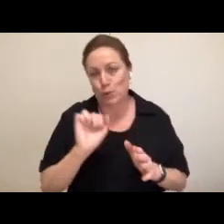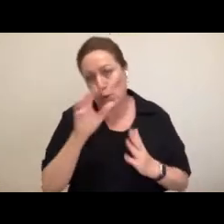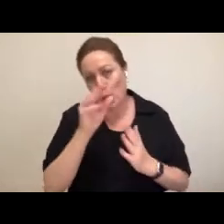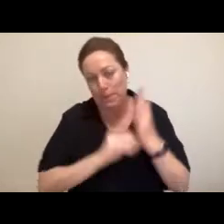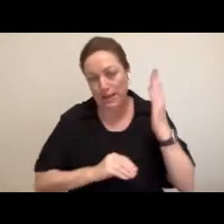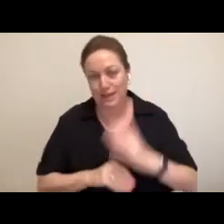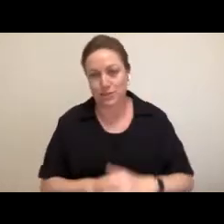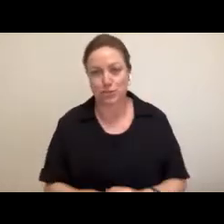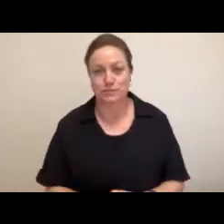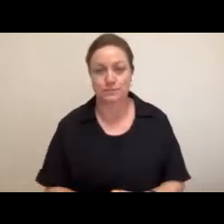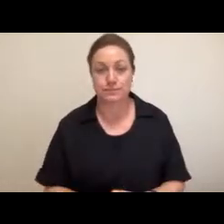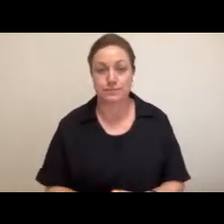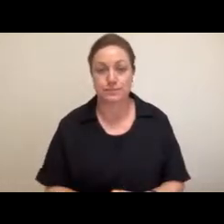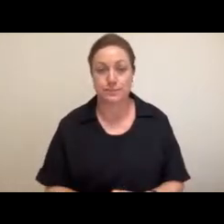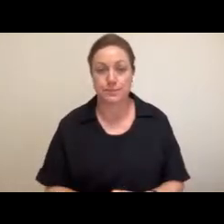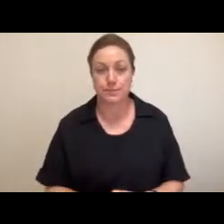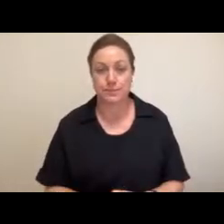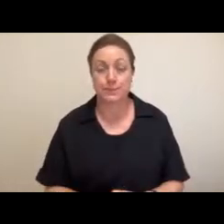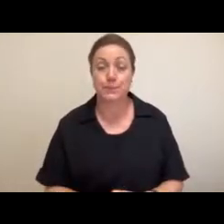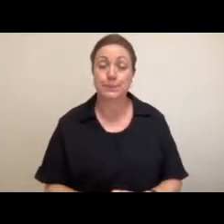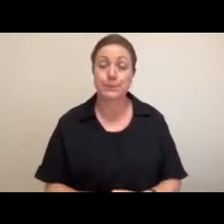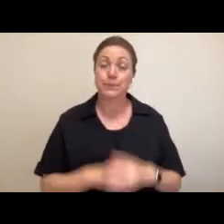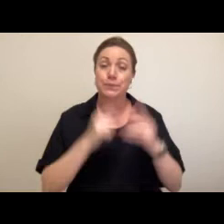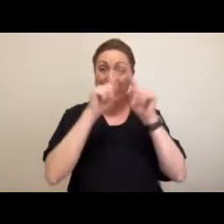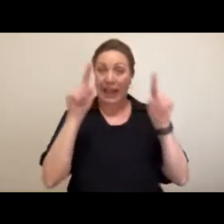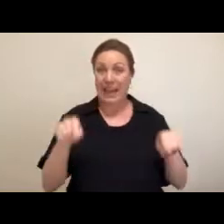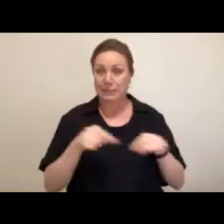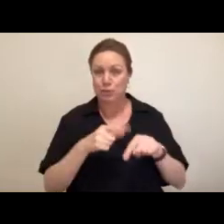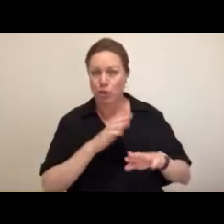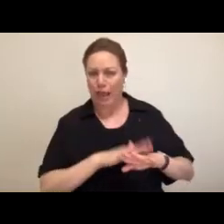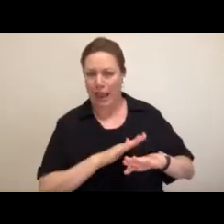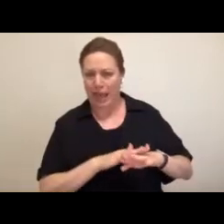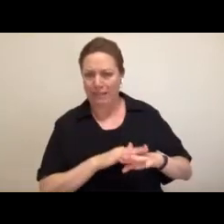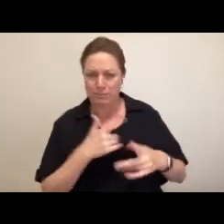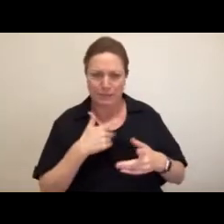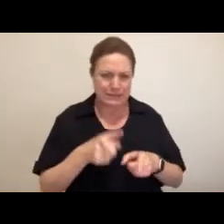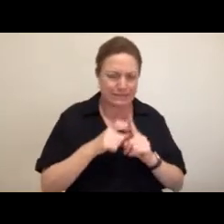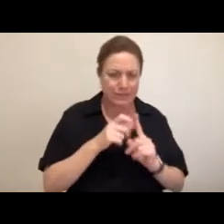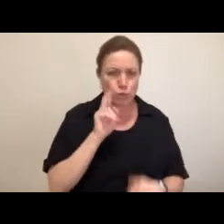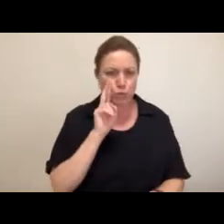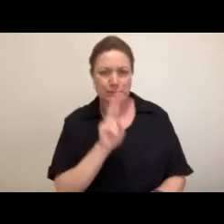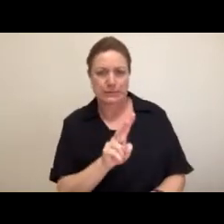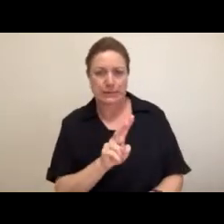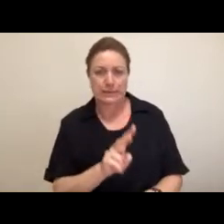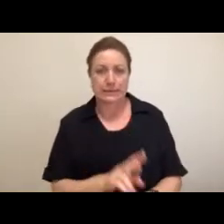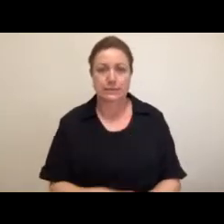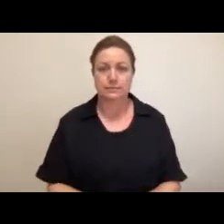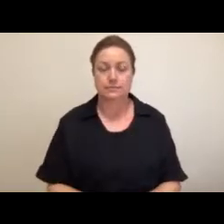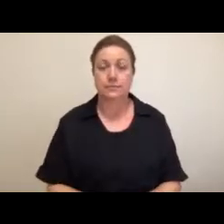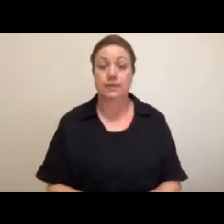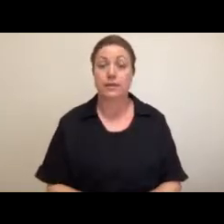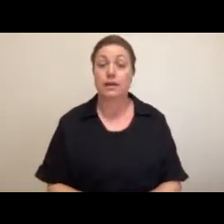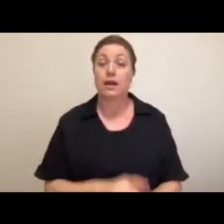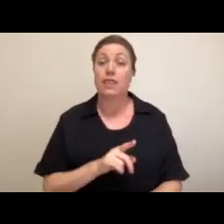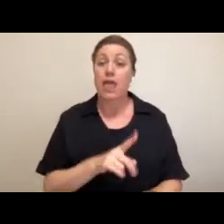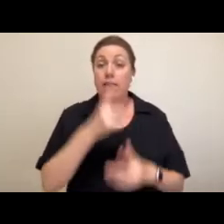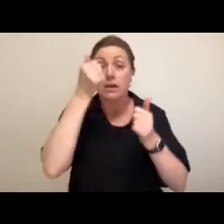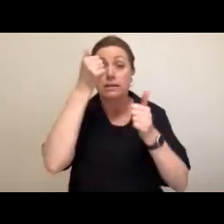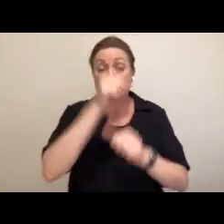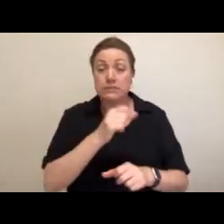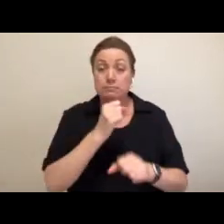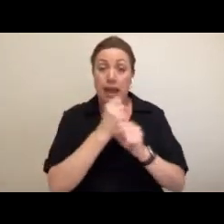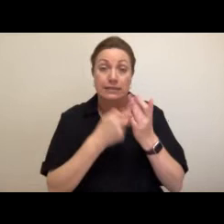just is what it looks like when you actually log on. There is a Smarty Grants support desk if you've